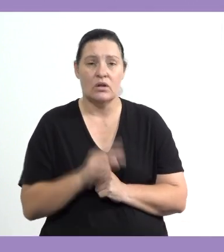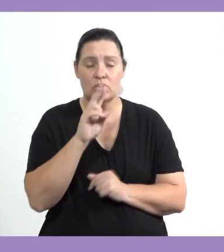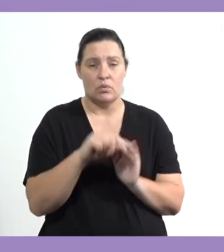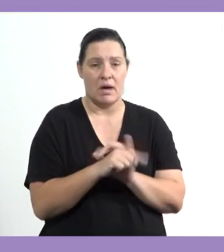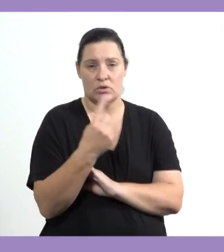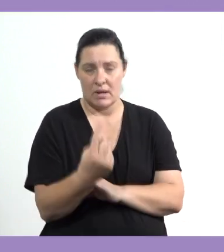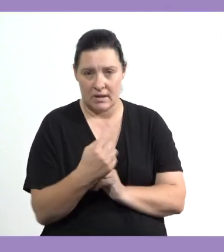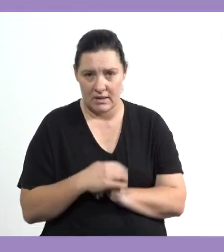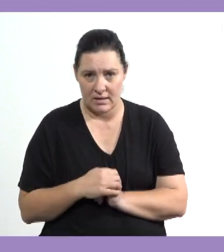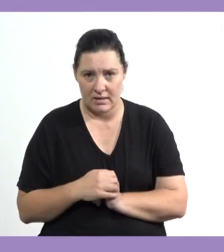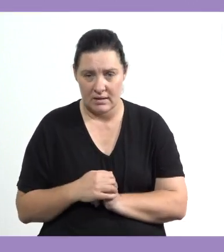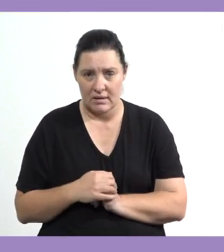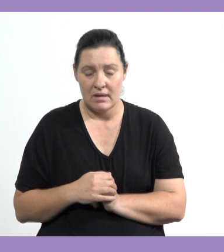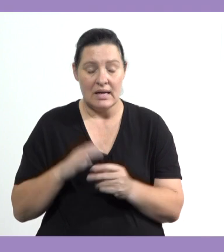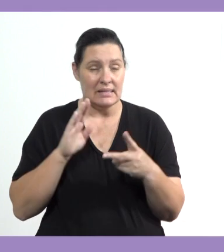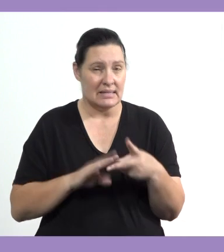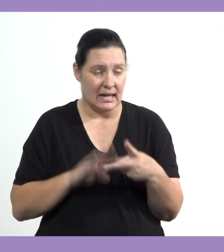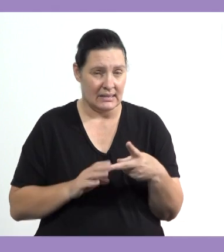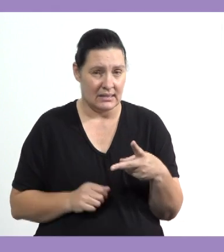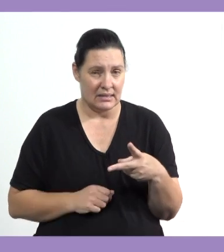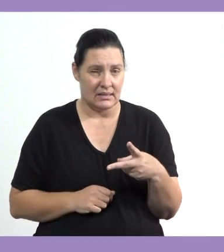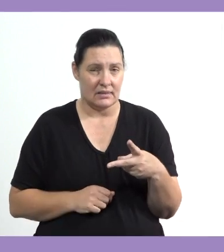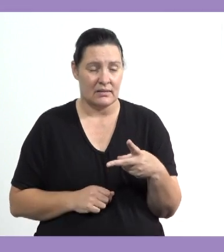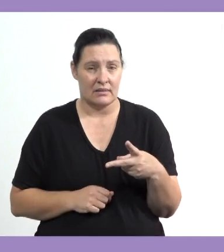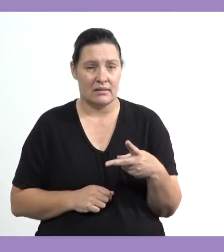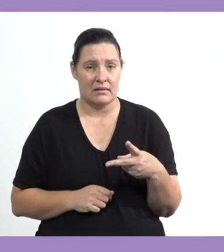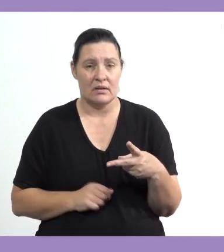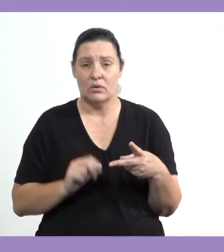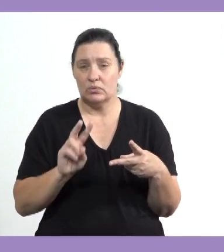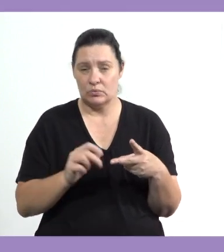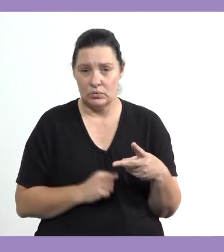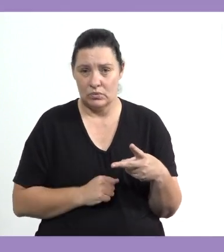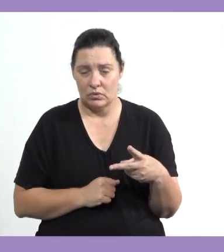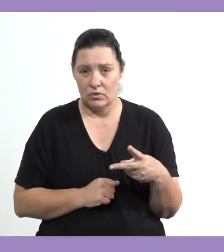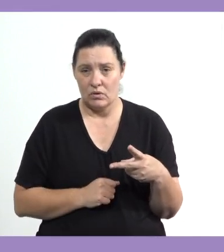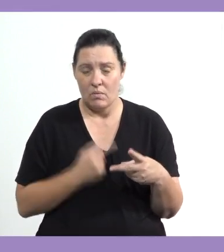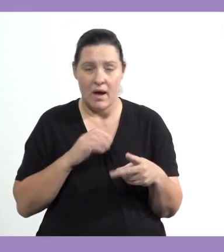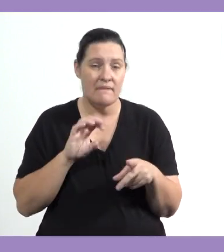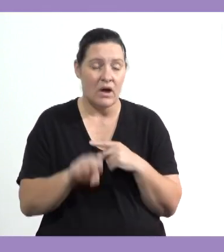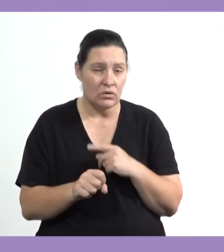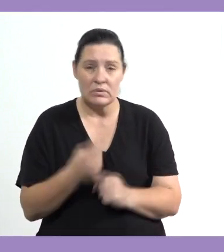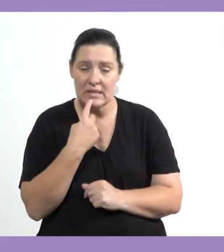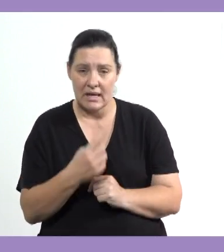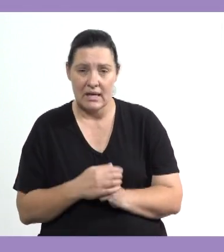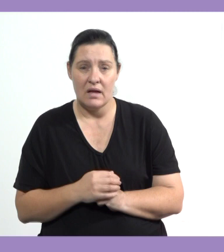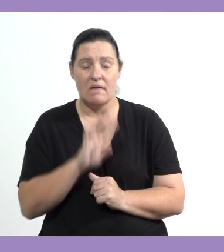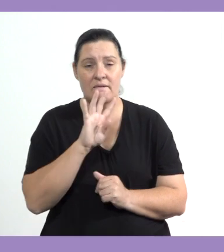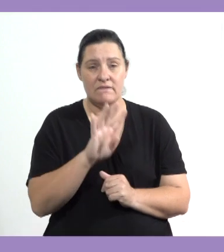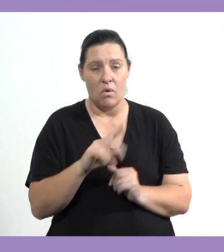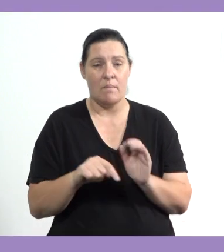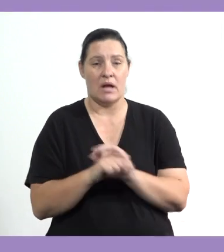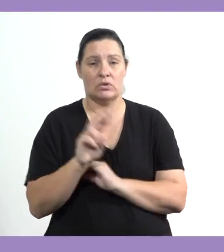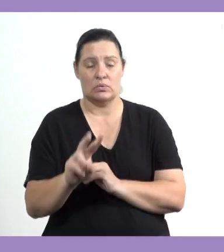2 minus 1. The second difference there is 2. And we found that by saying